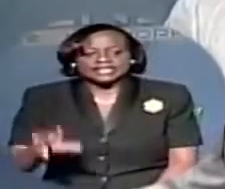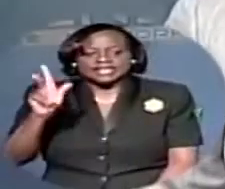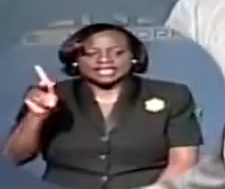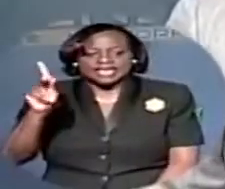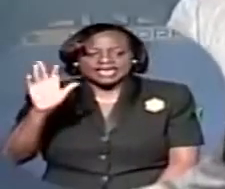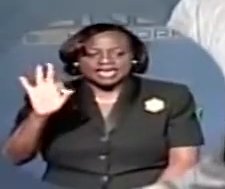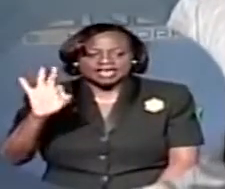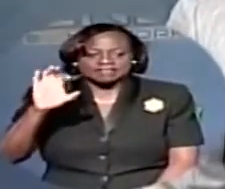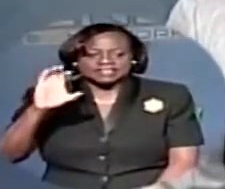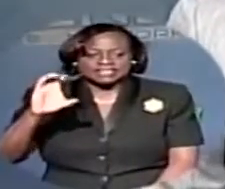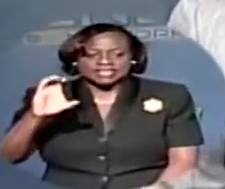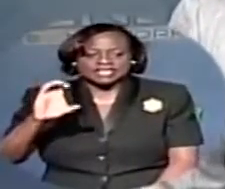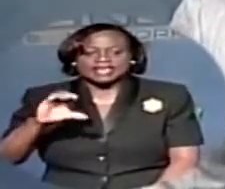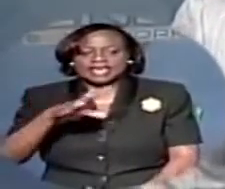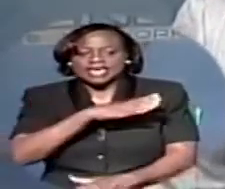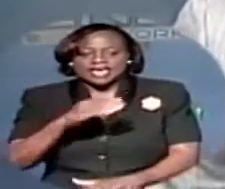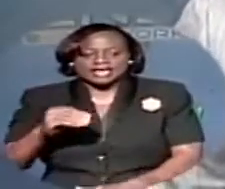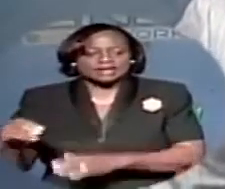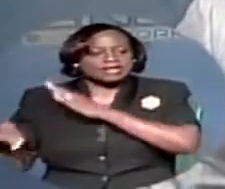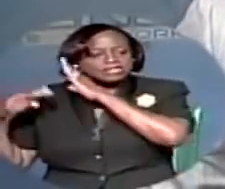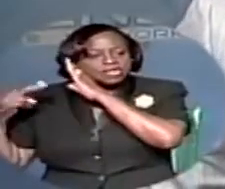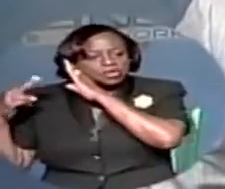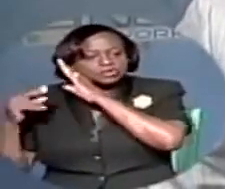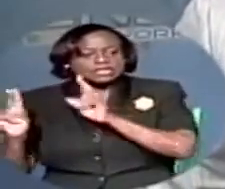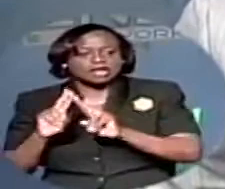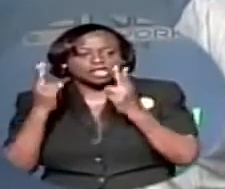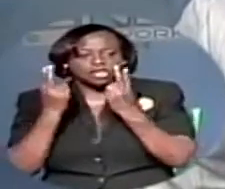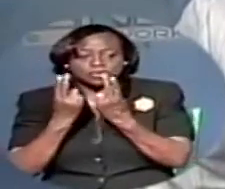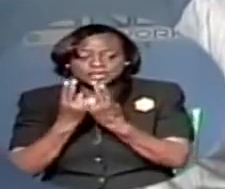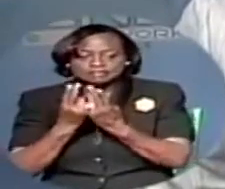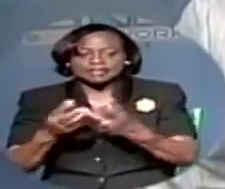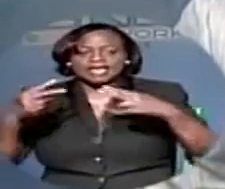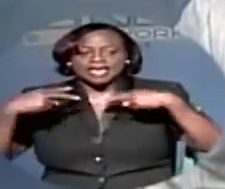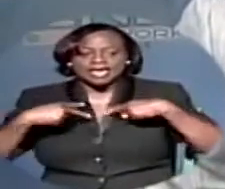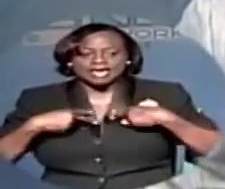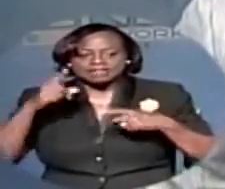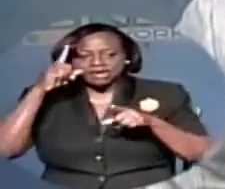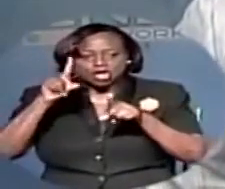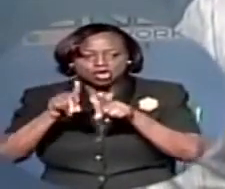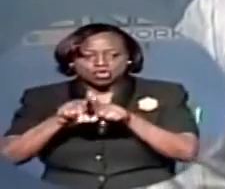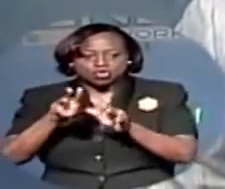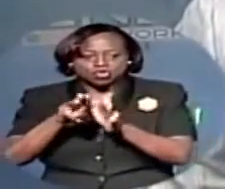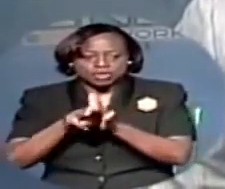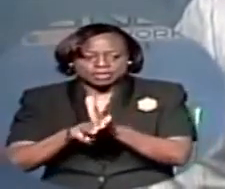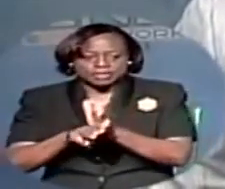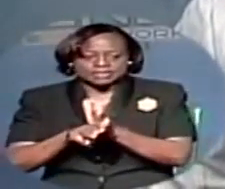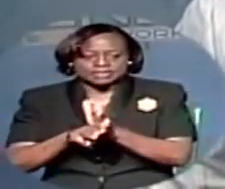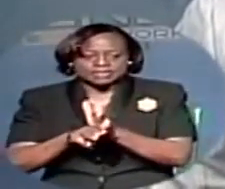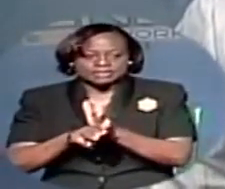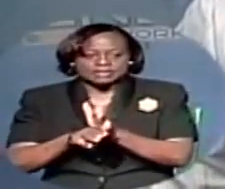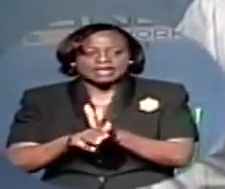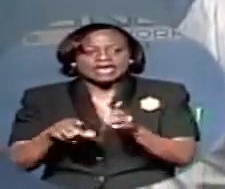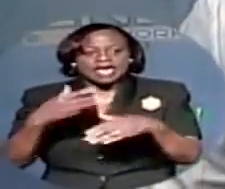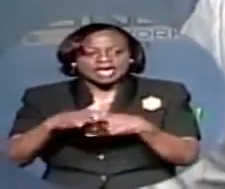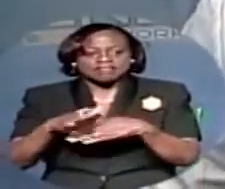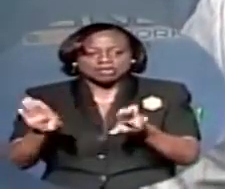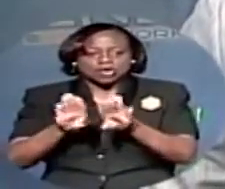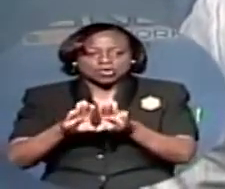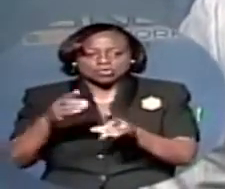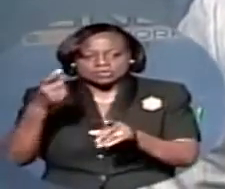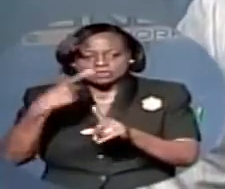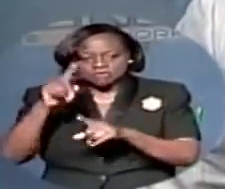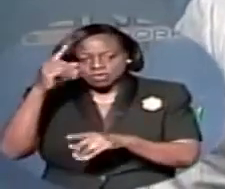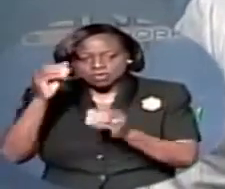KFC and the hotel union have an agreement after relations got so bad last month that KFC was closed for more than a week.